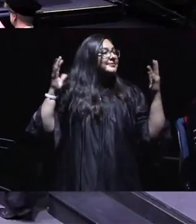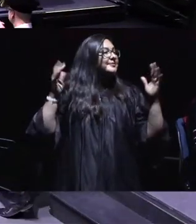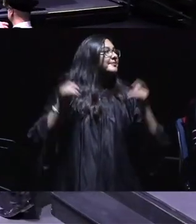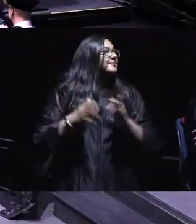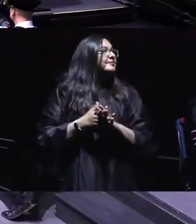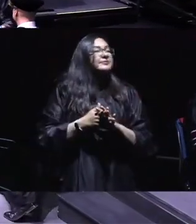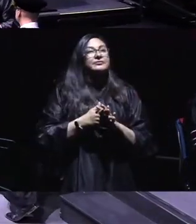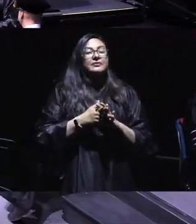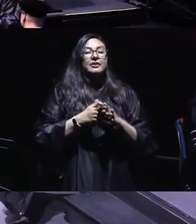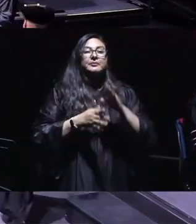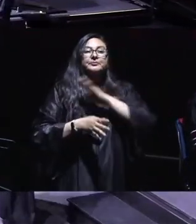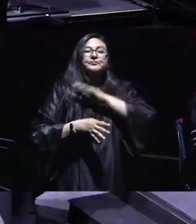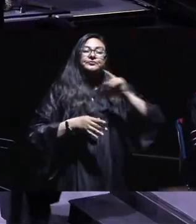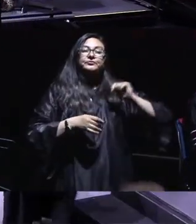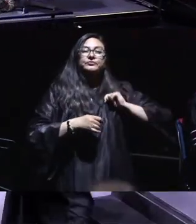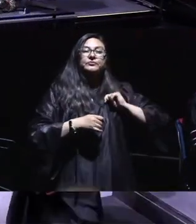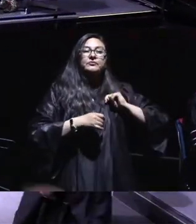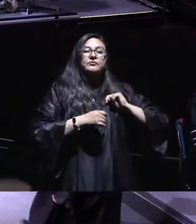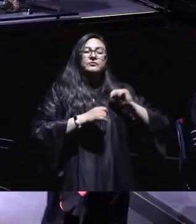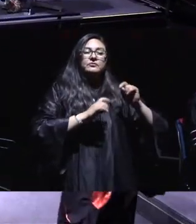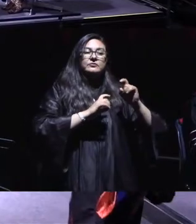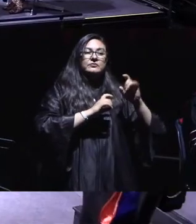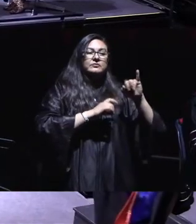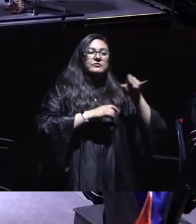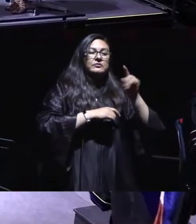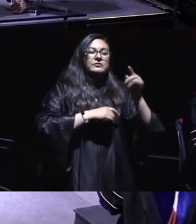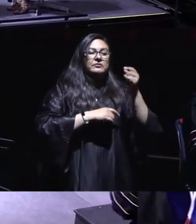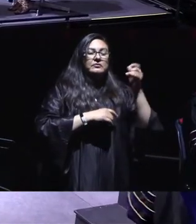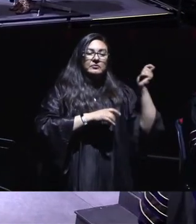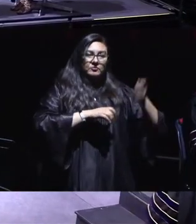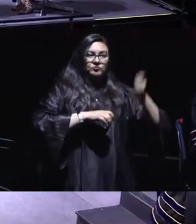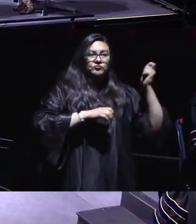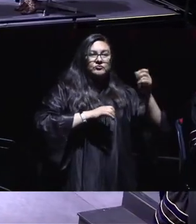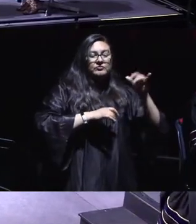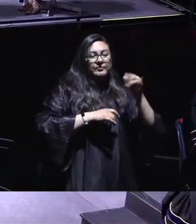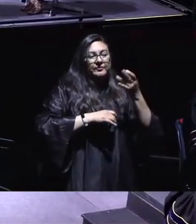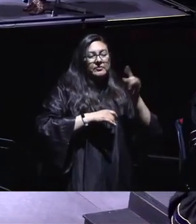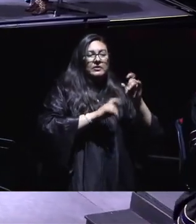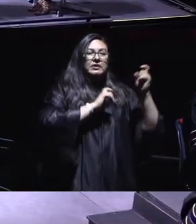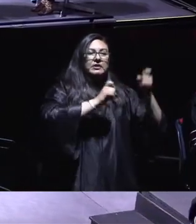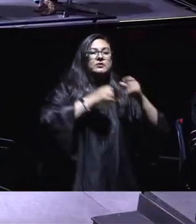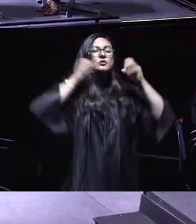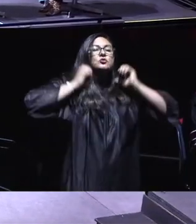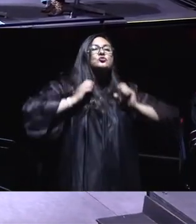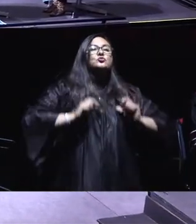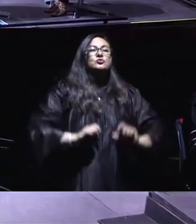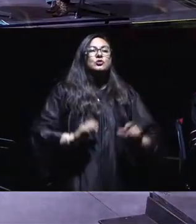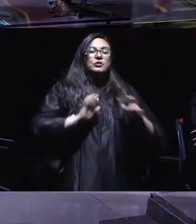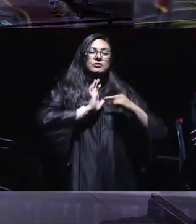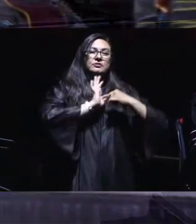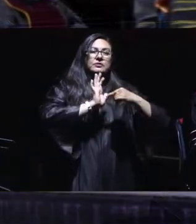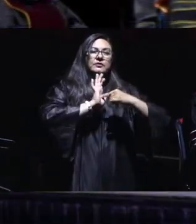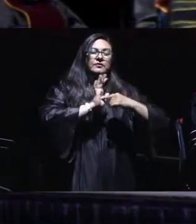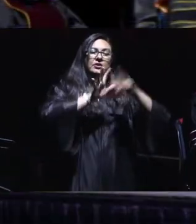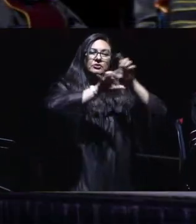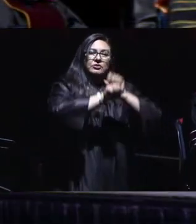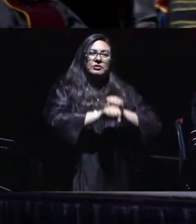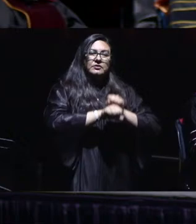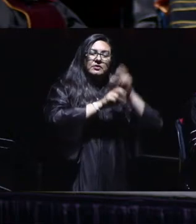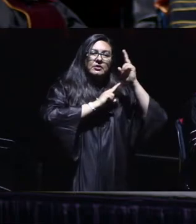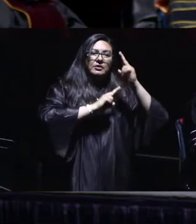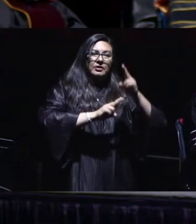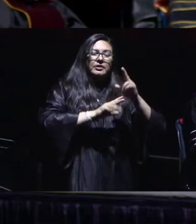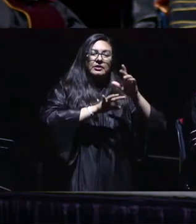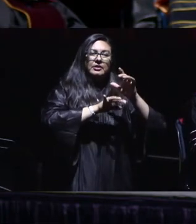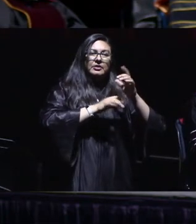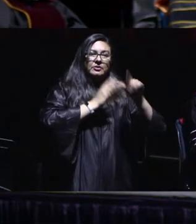Now, Chair of the Board of Trustees, Judge Brian Haggerty, will join us and present you with the stole signifying a tradition as an honorary graduate of El